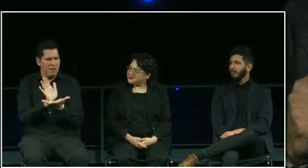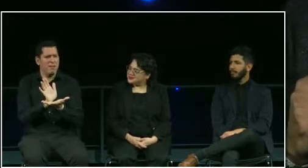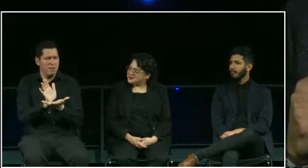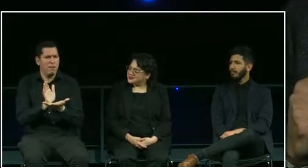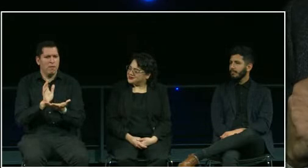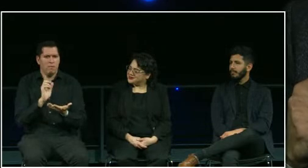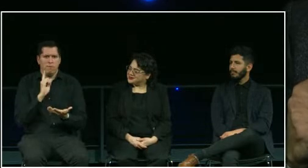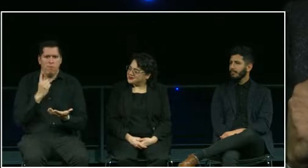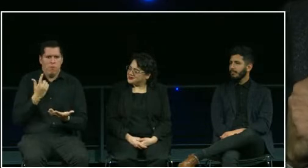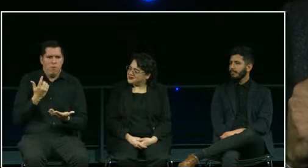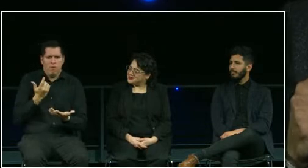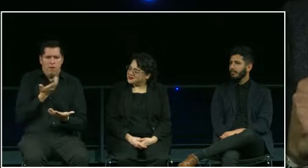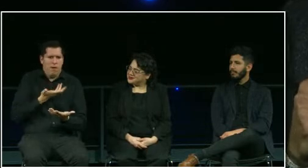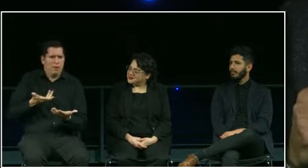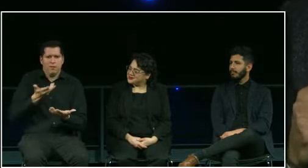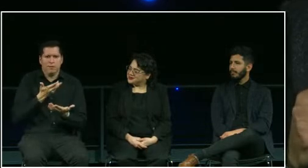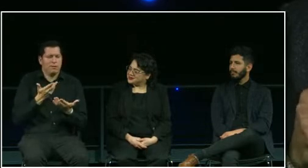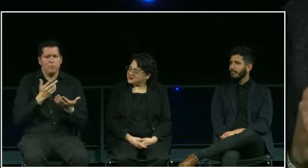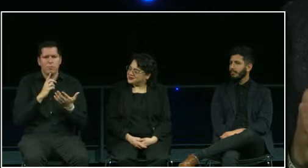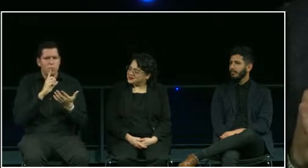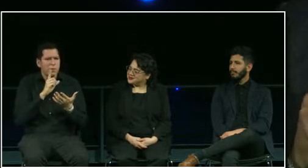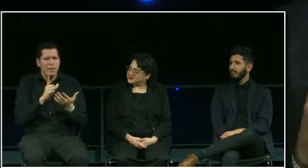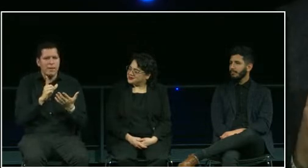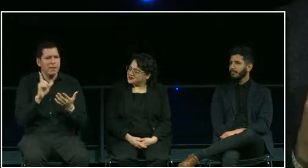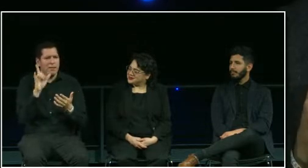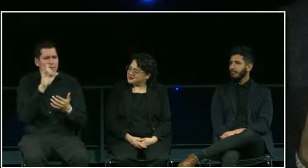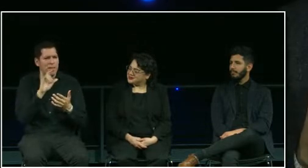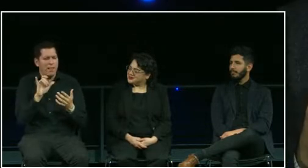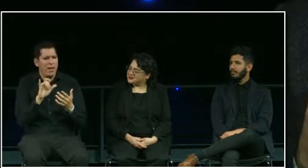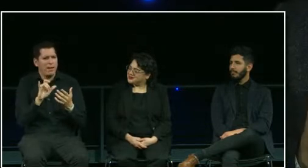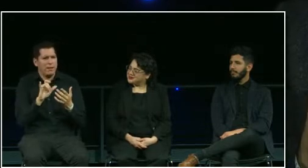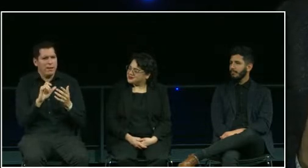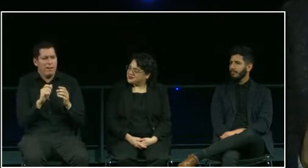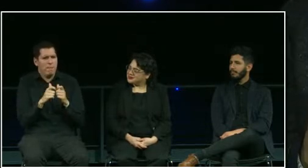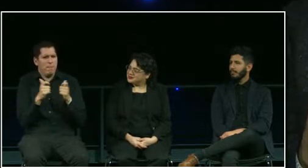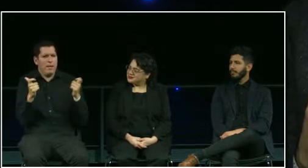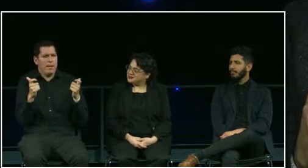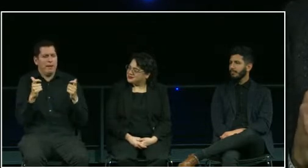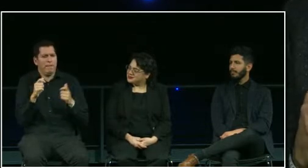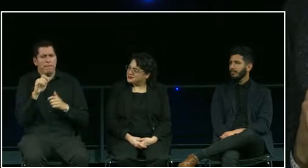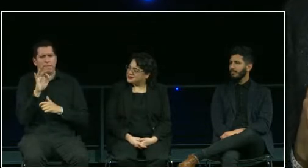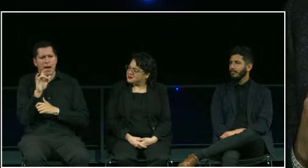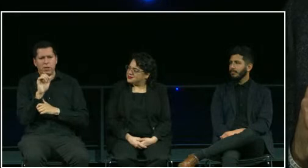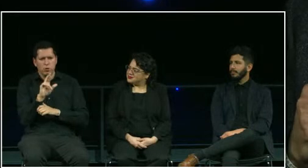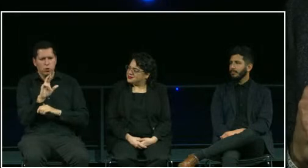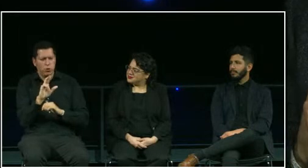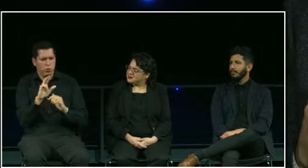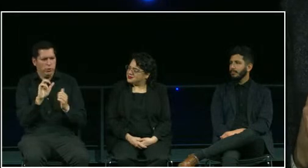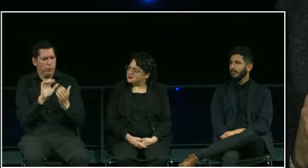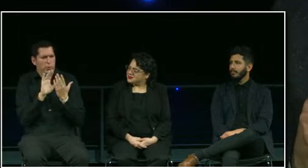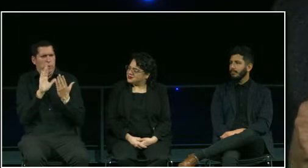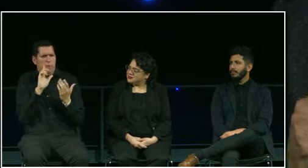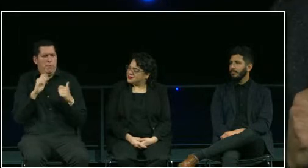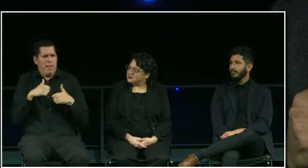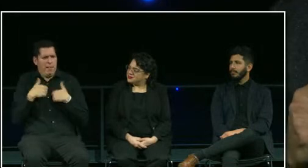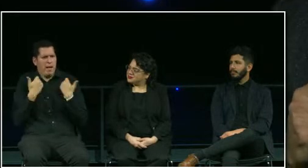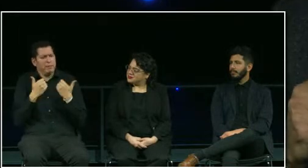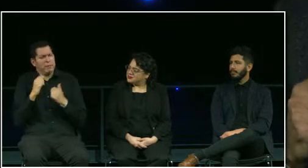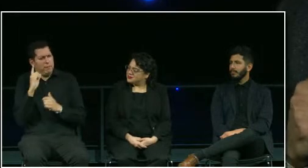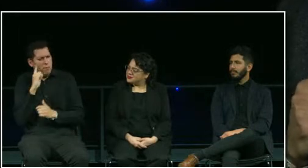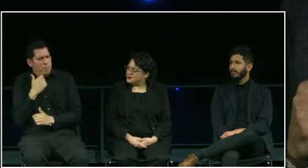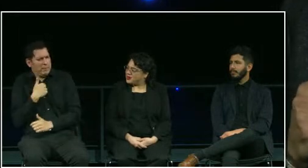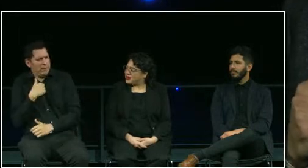us it was totally like a buoying factor in our lives, and I know it was for myself.